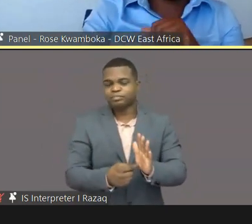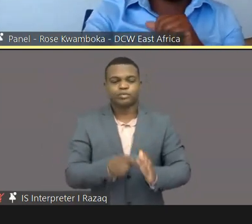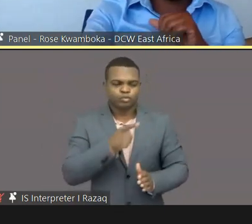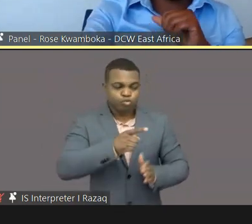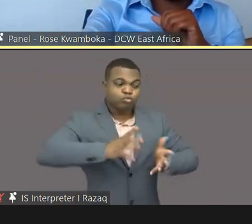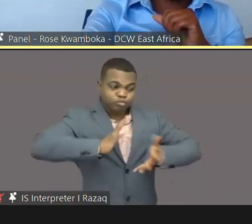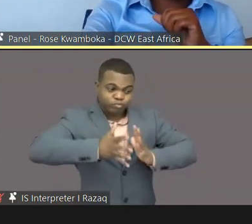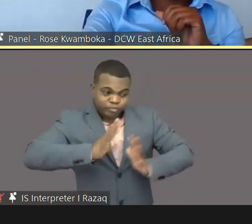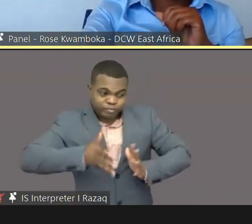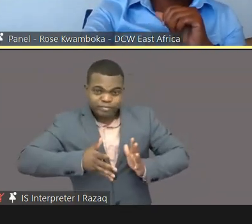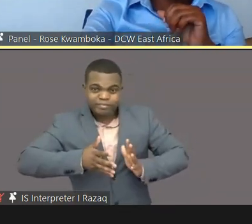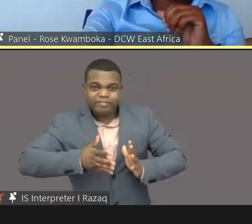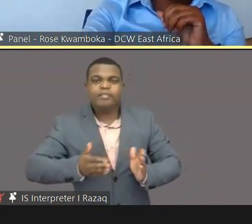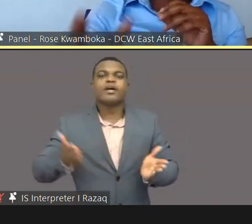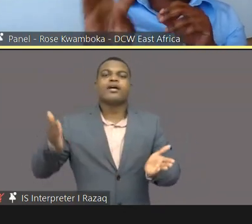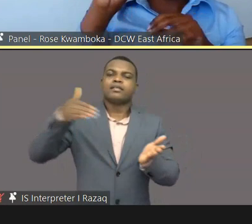the message across.